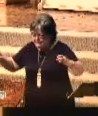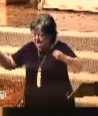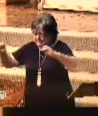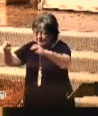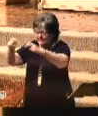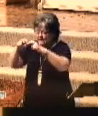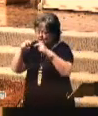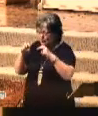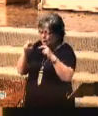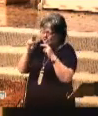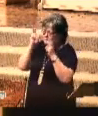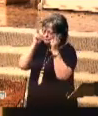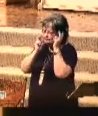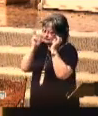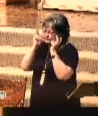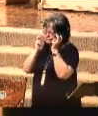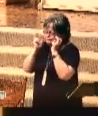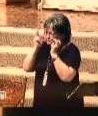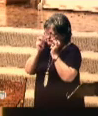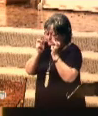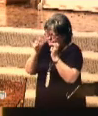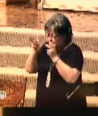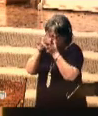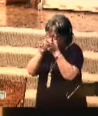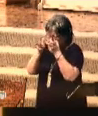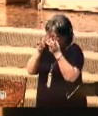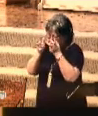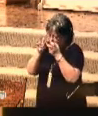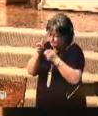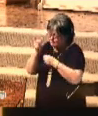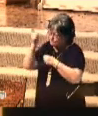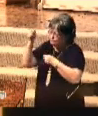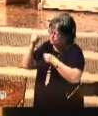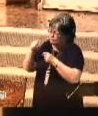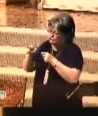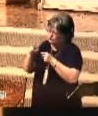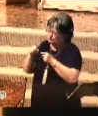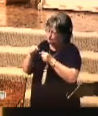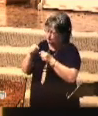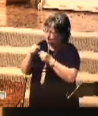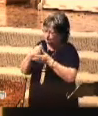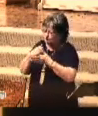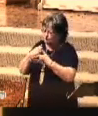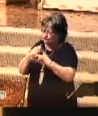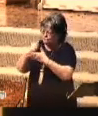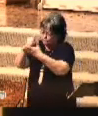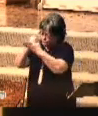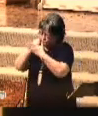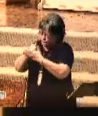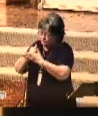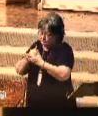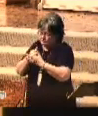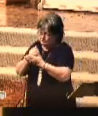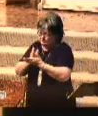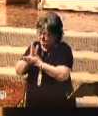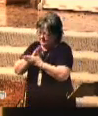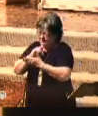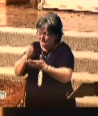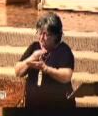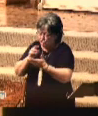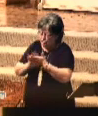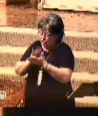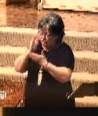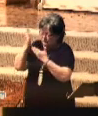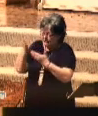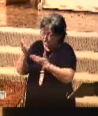trying to help them. And as You help, Lord, that allows us to glorify Almighty God. And as we do